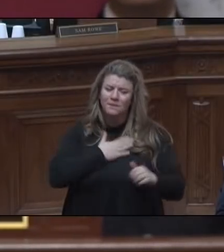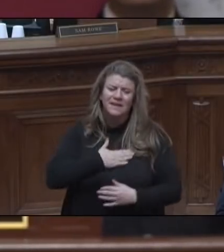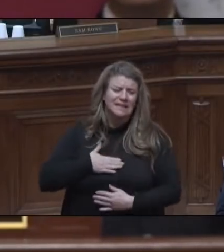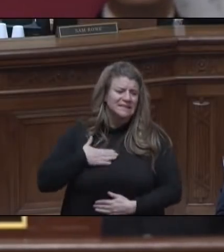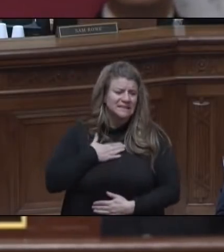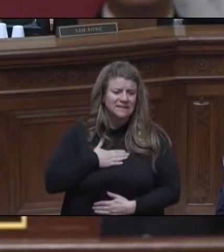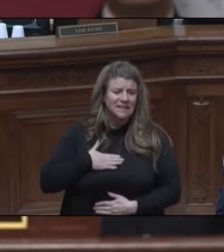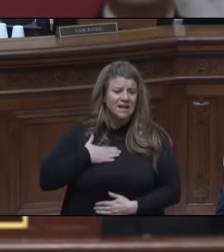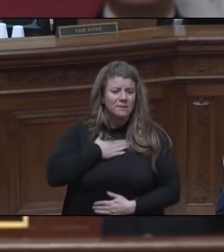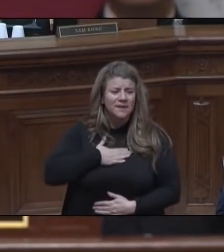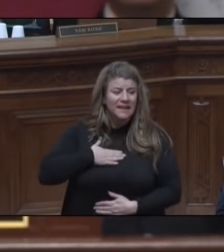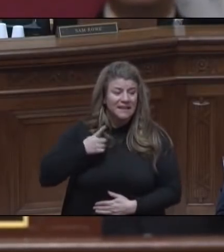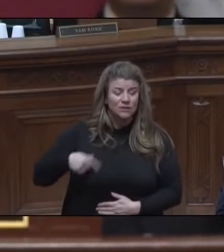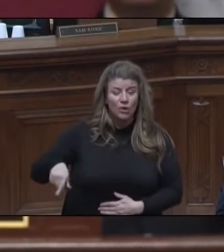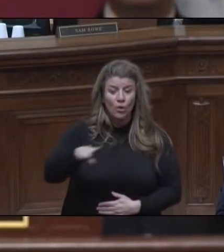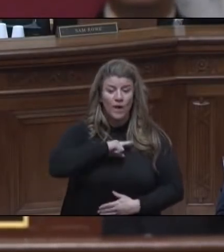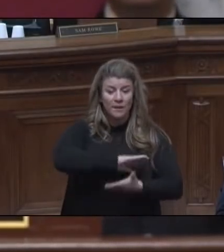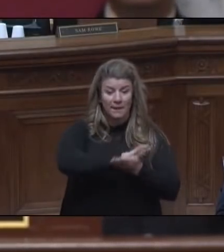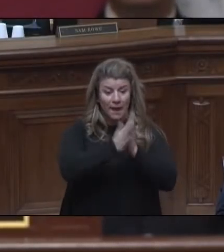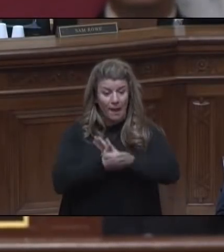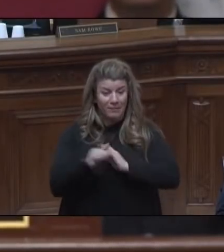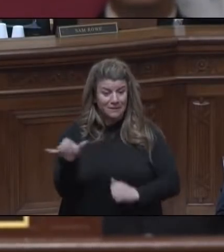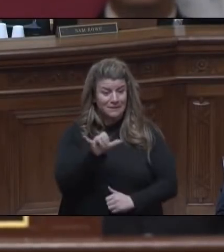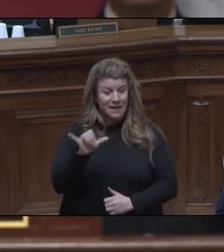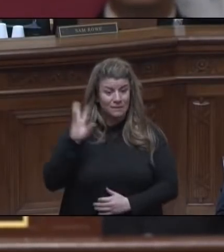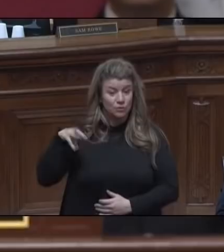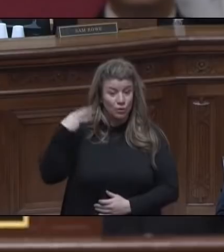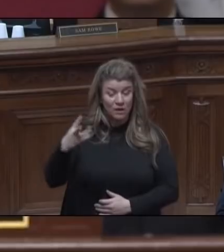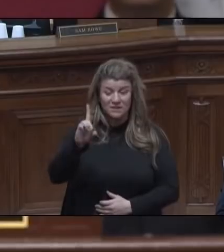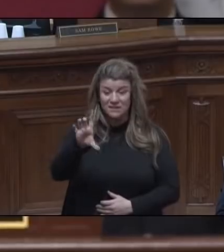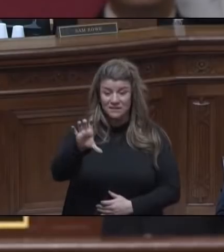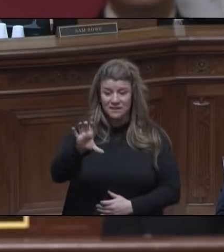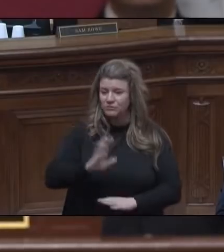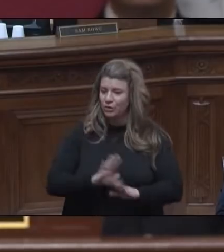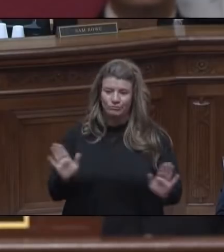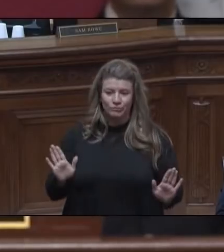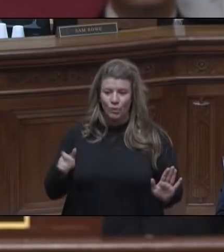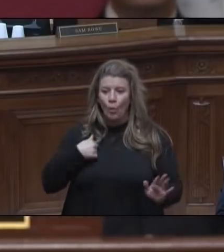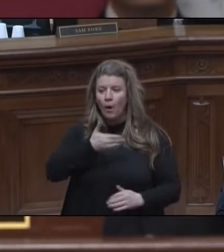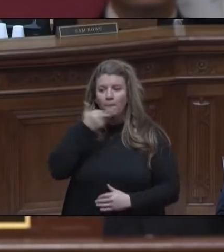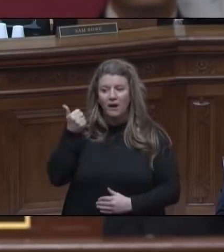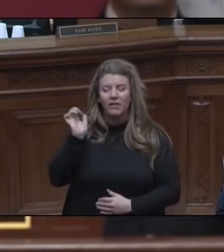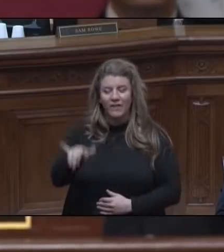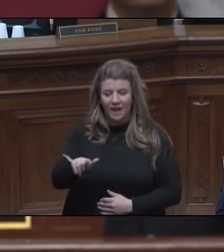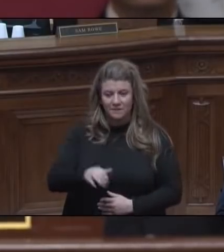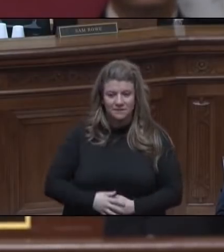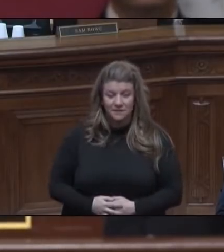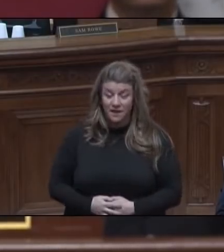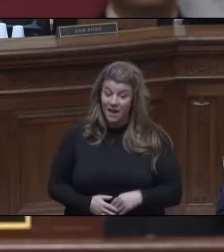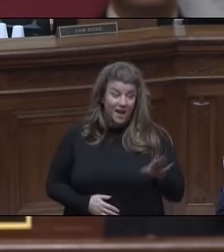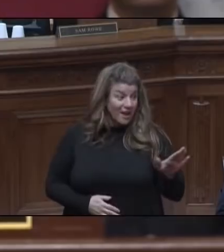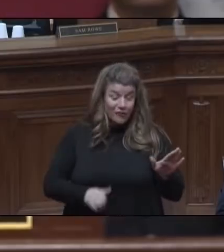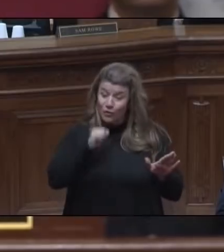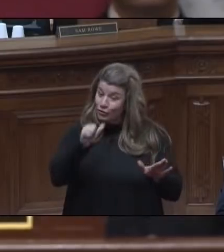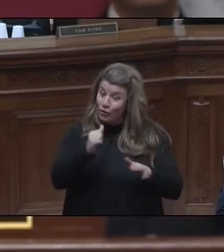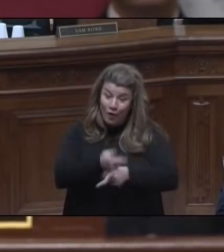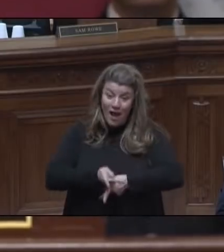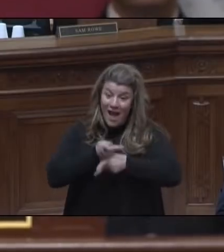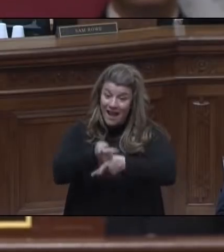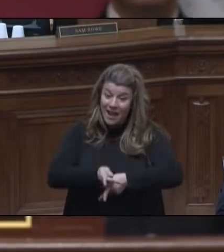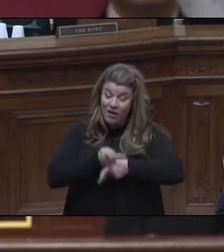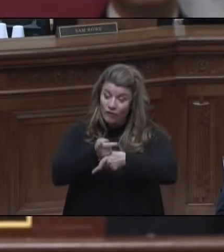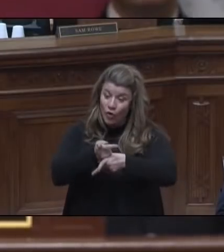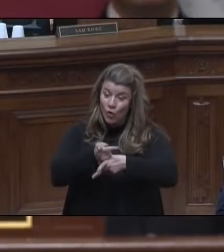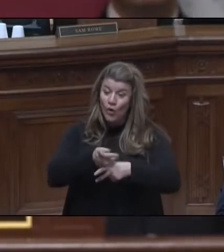Please, let's don't be Washington, D.C. We're better than that. And if we don't watch out, we'll